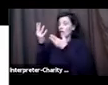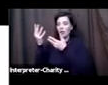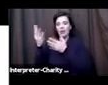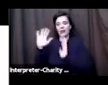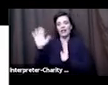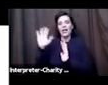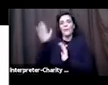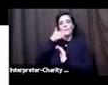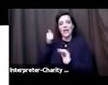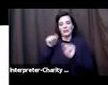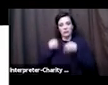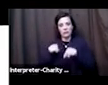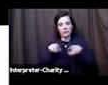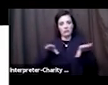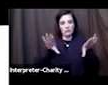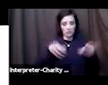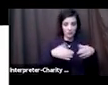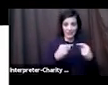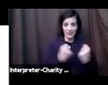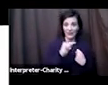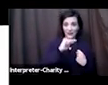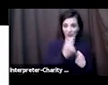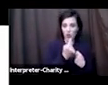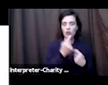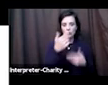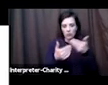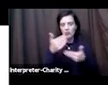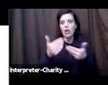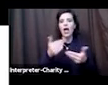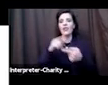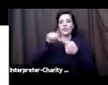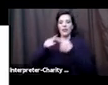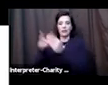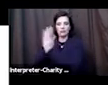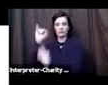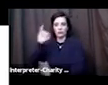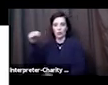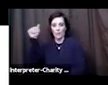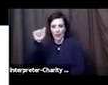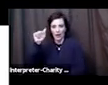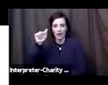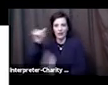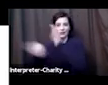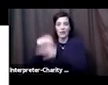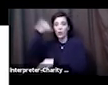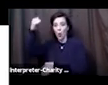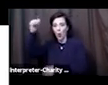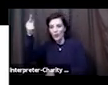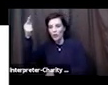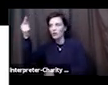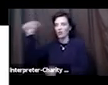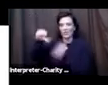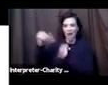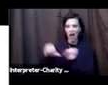them. Okay. So the funding process, so the way that we typically want this to go, and of course